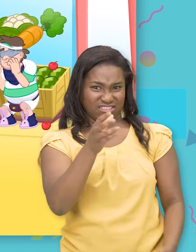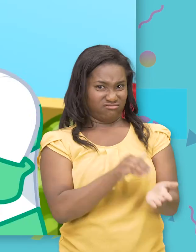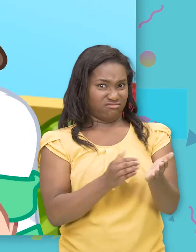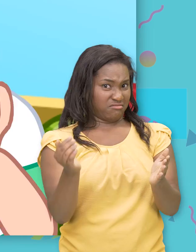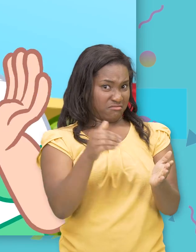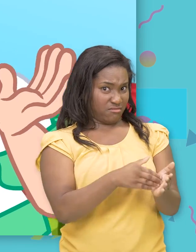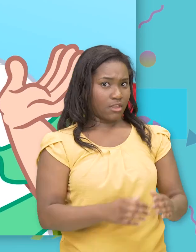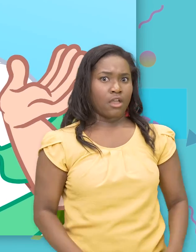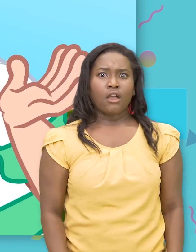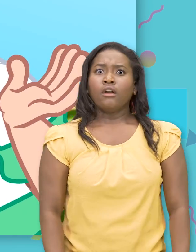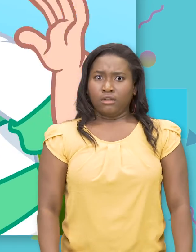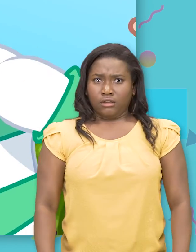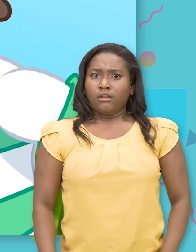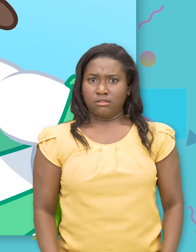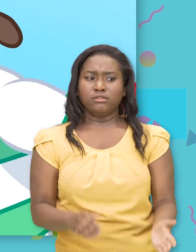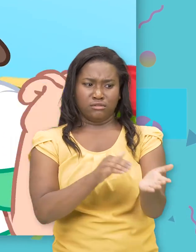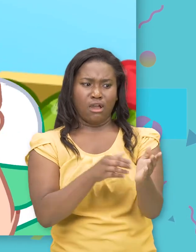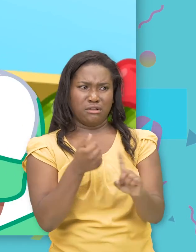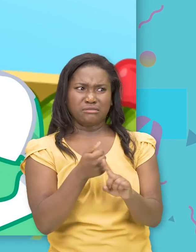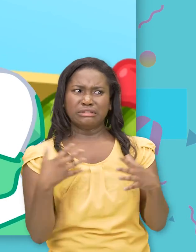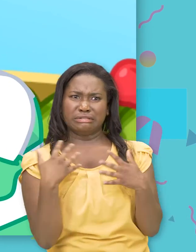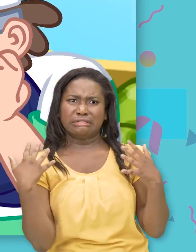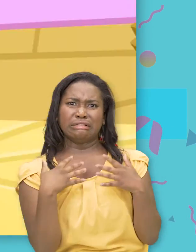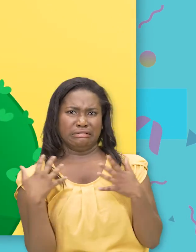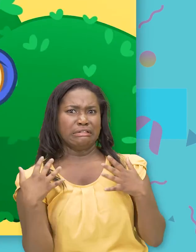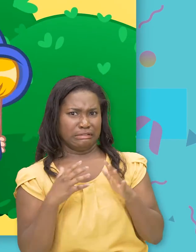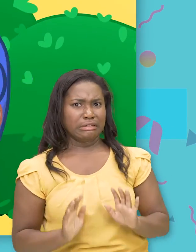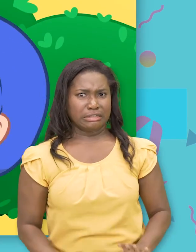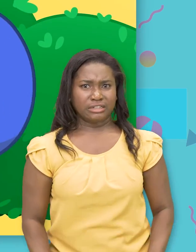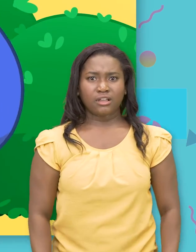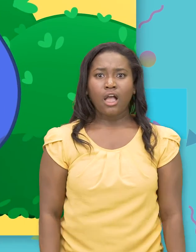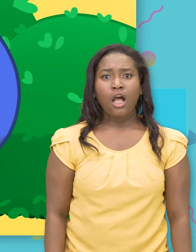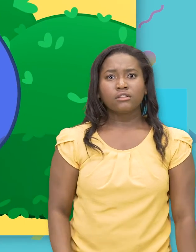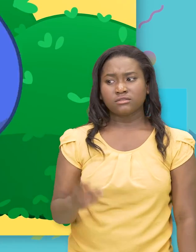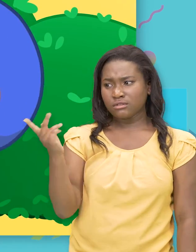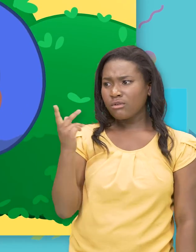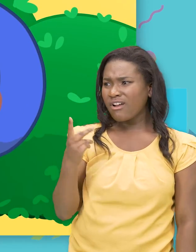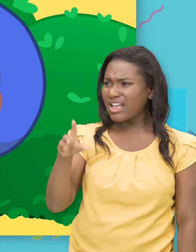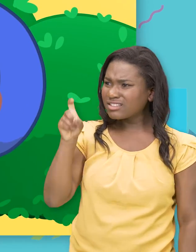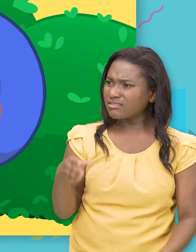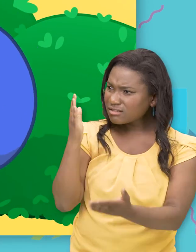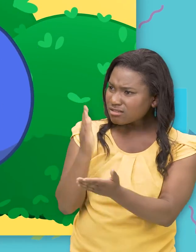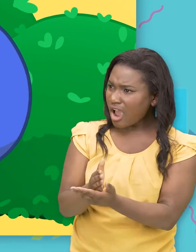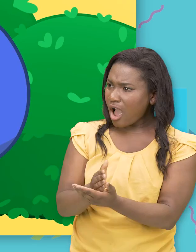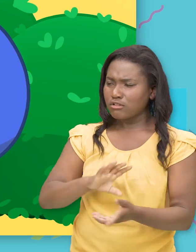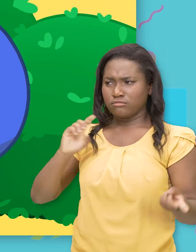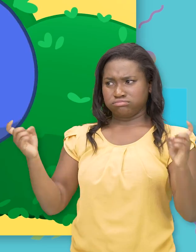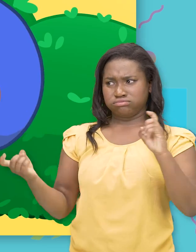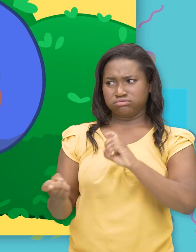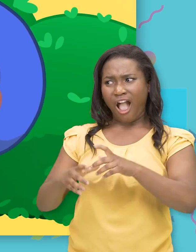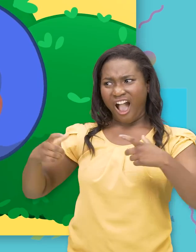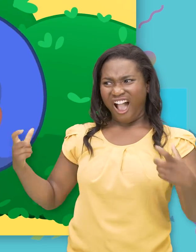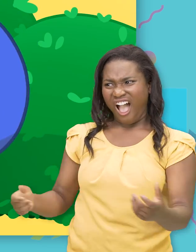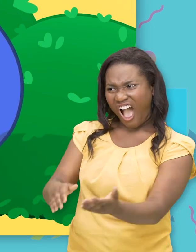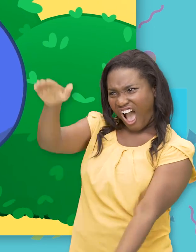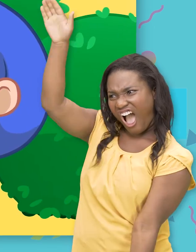Ooh, and the doctor is really scary. Ooh. We need to stop them. Morph into a